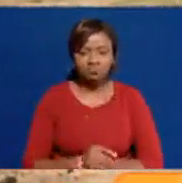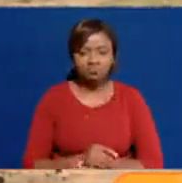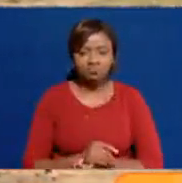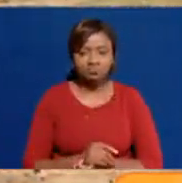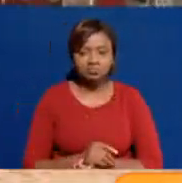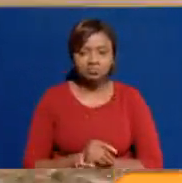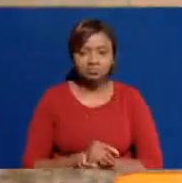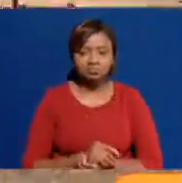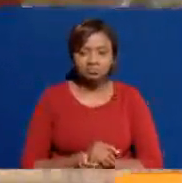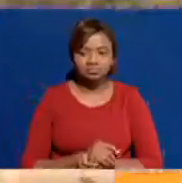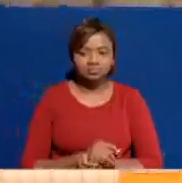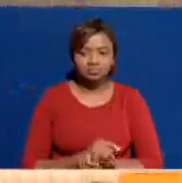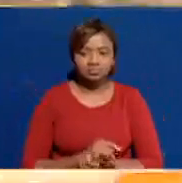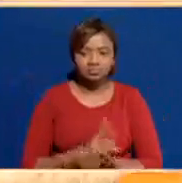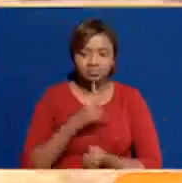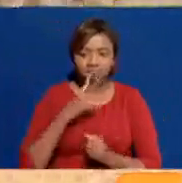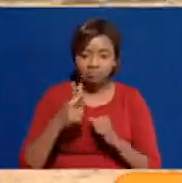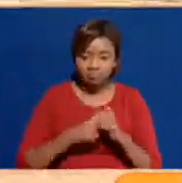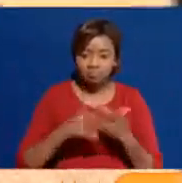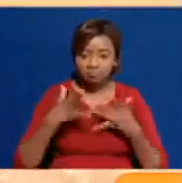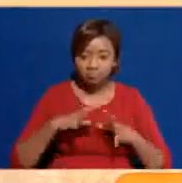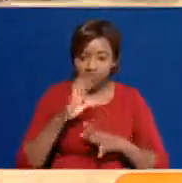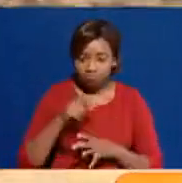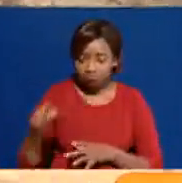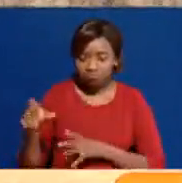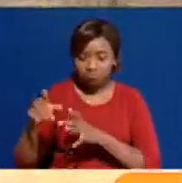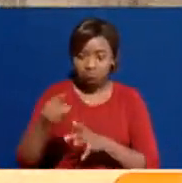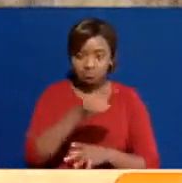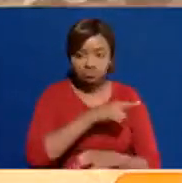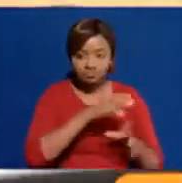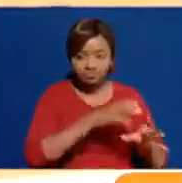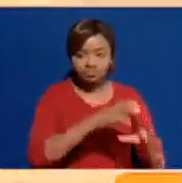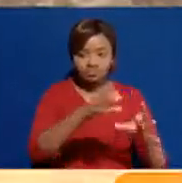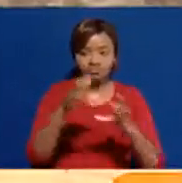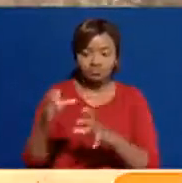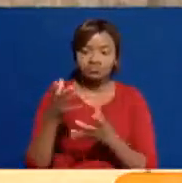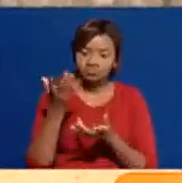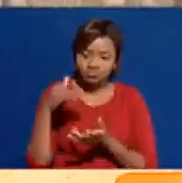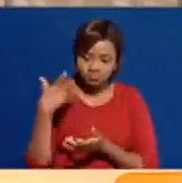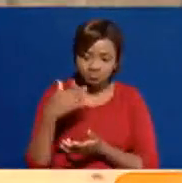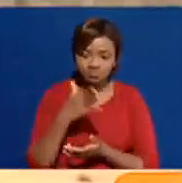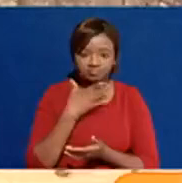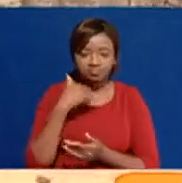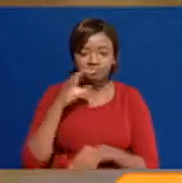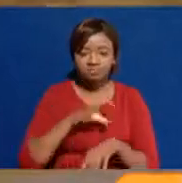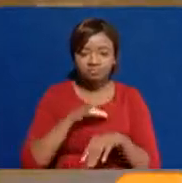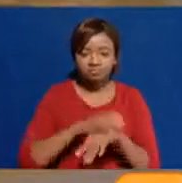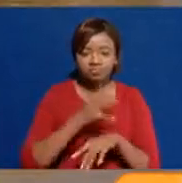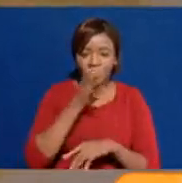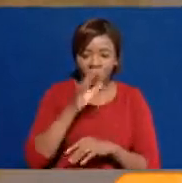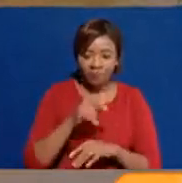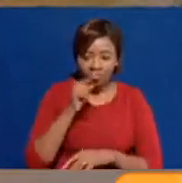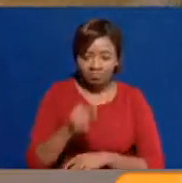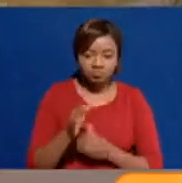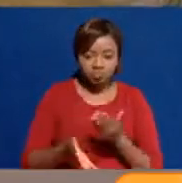As a result, over 700 people from the surrounding community who greatly rely on the water source for domestic use and